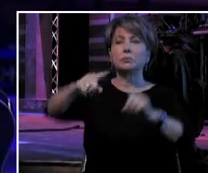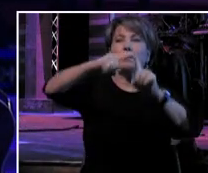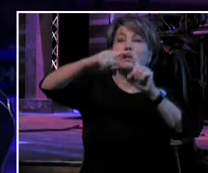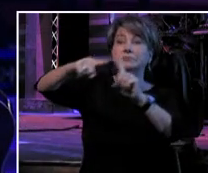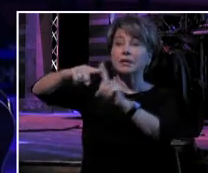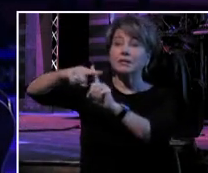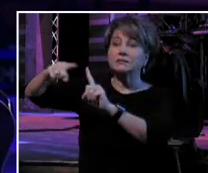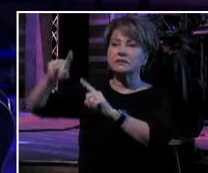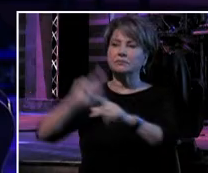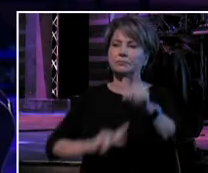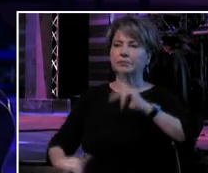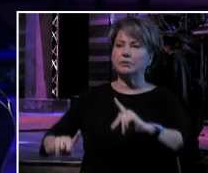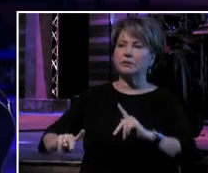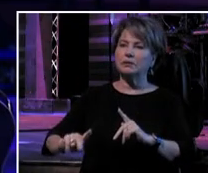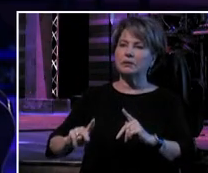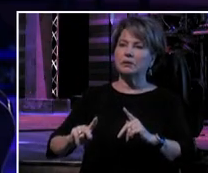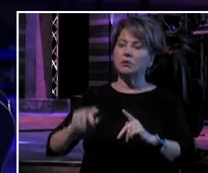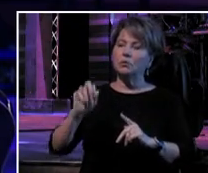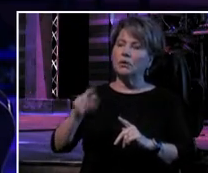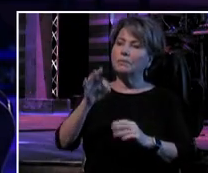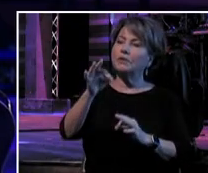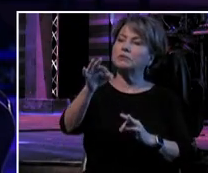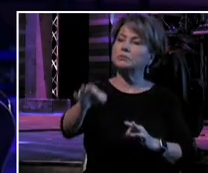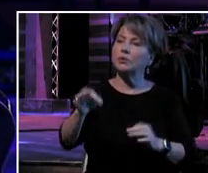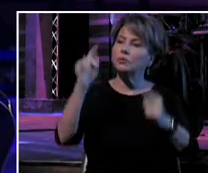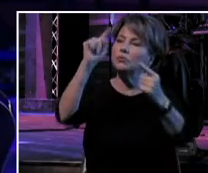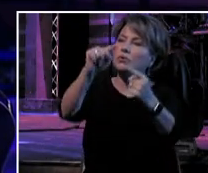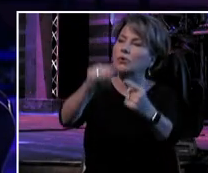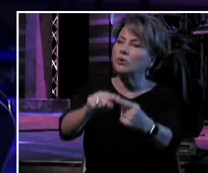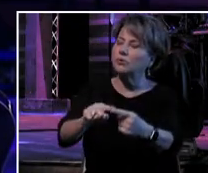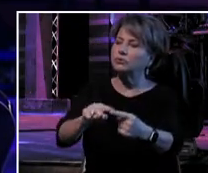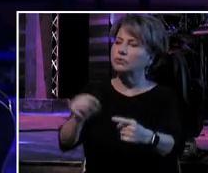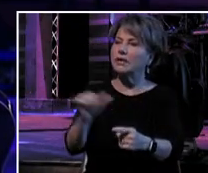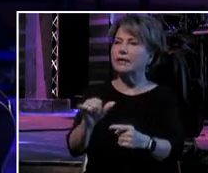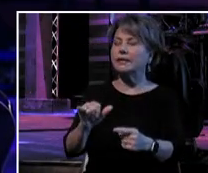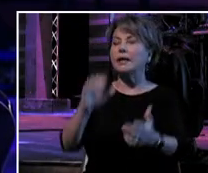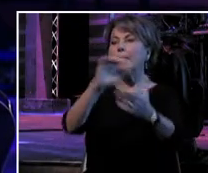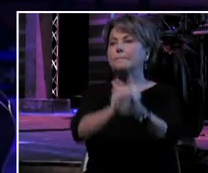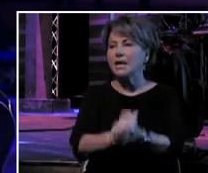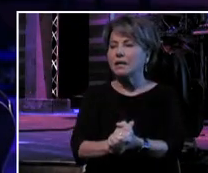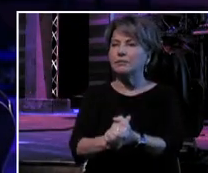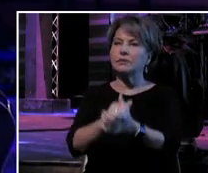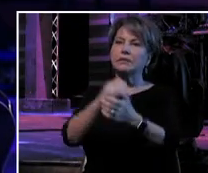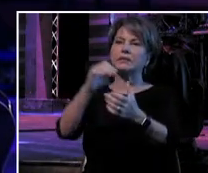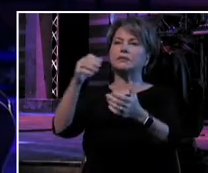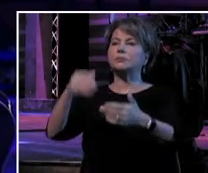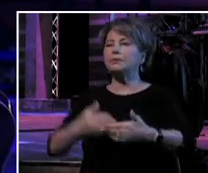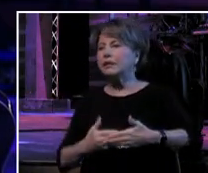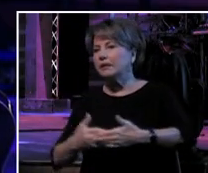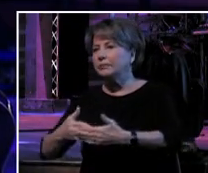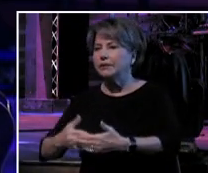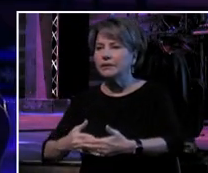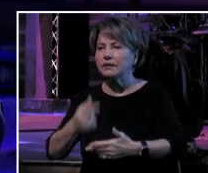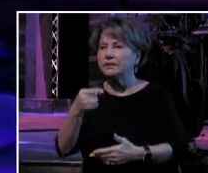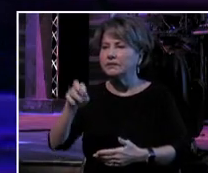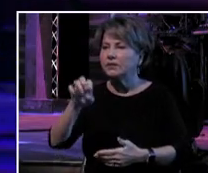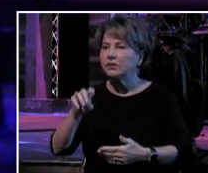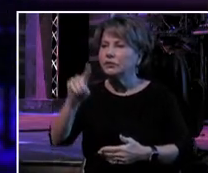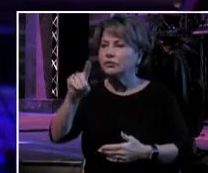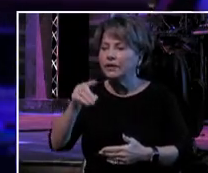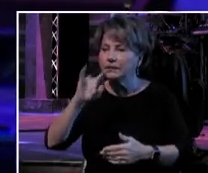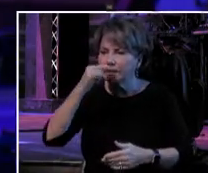when we have kids, when the kids leave again, and then when we get grandkids. I mean, if anything